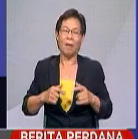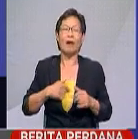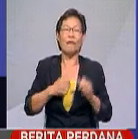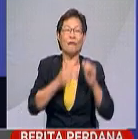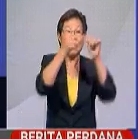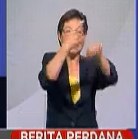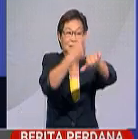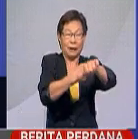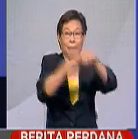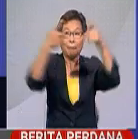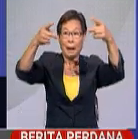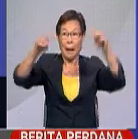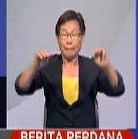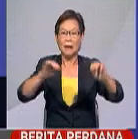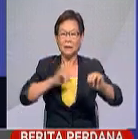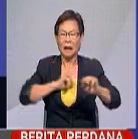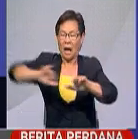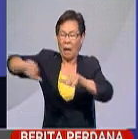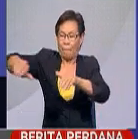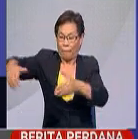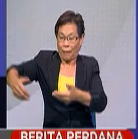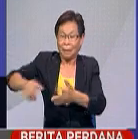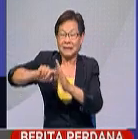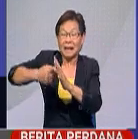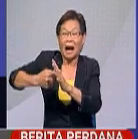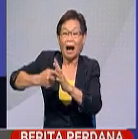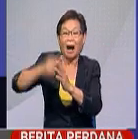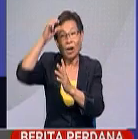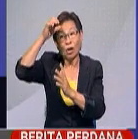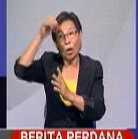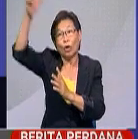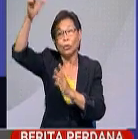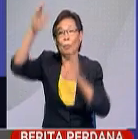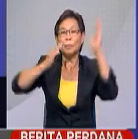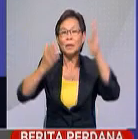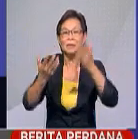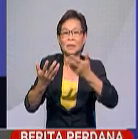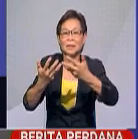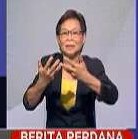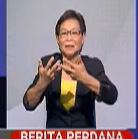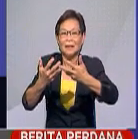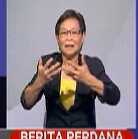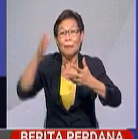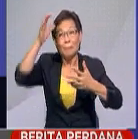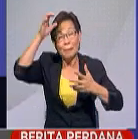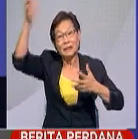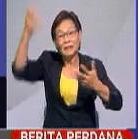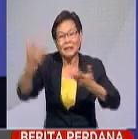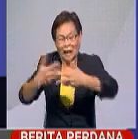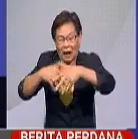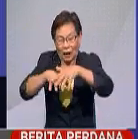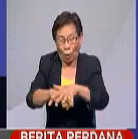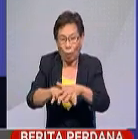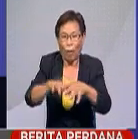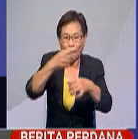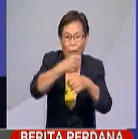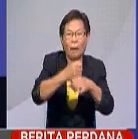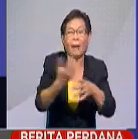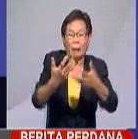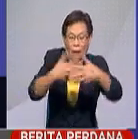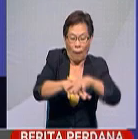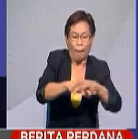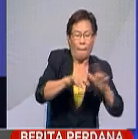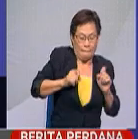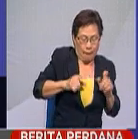Minister, I introduced the concept of Malaysia Incorporated, which integrated the private and